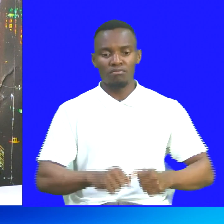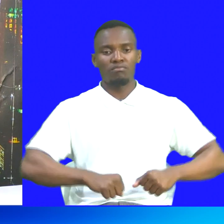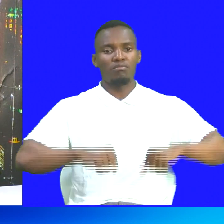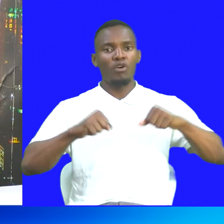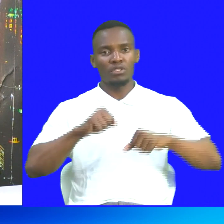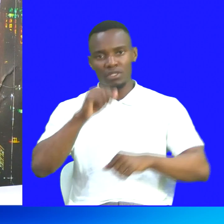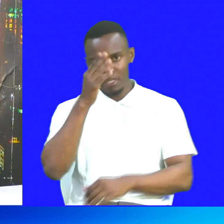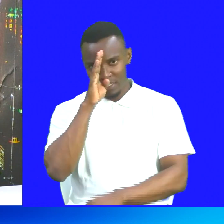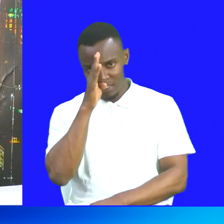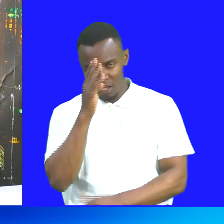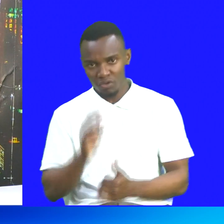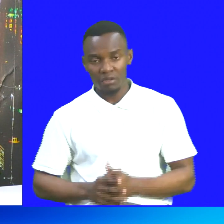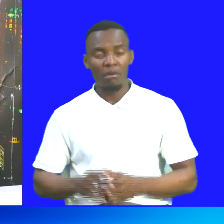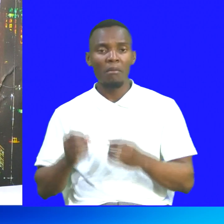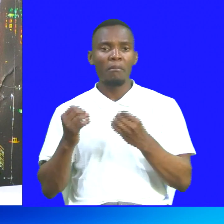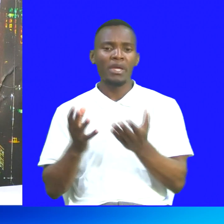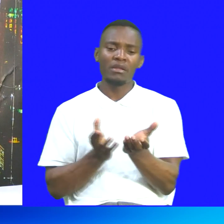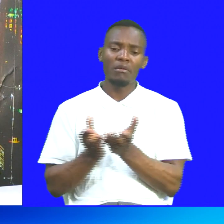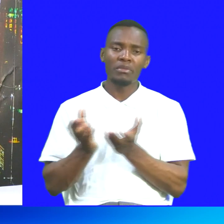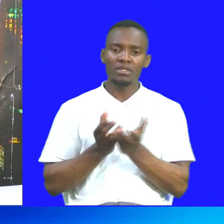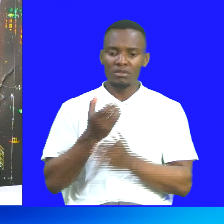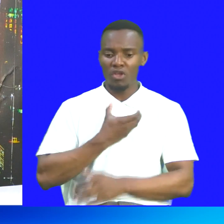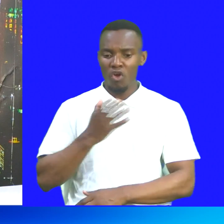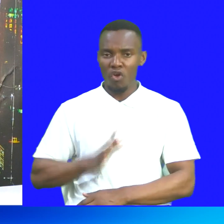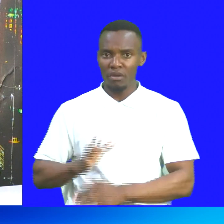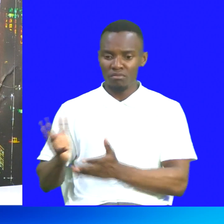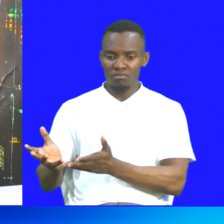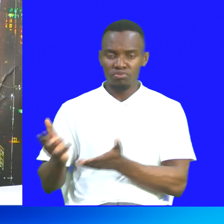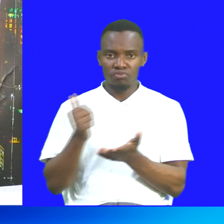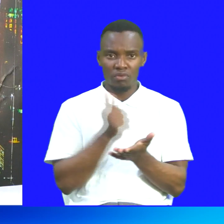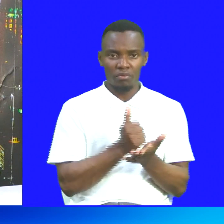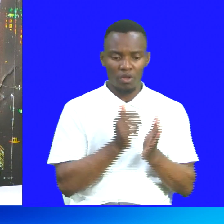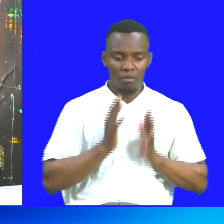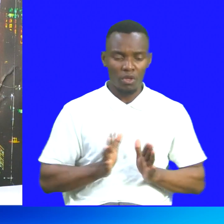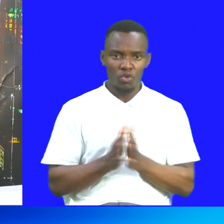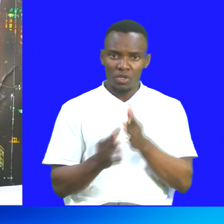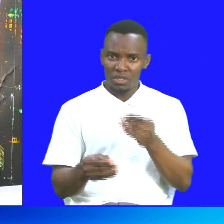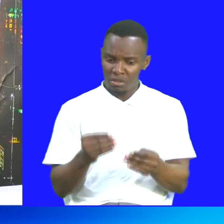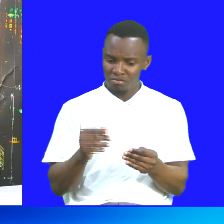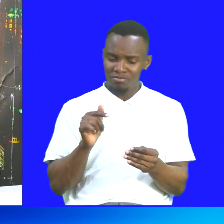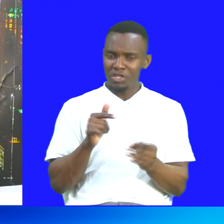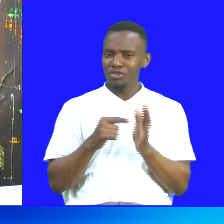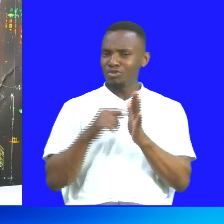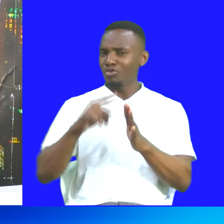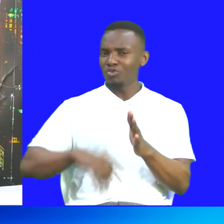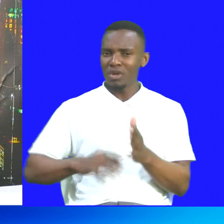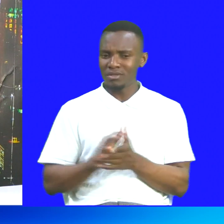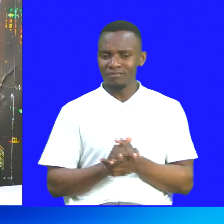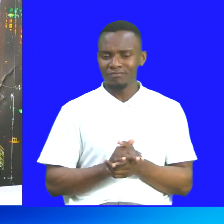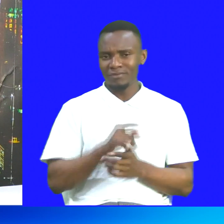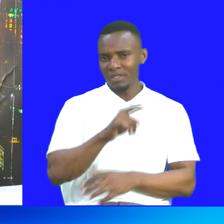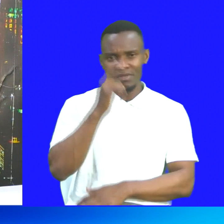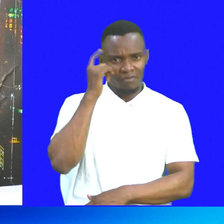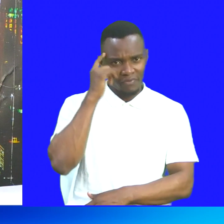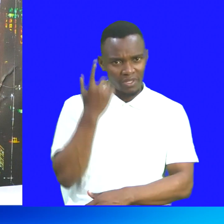For many business owners, employing a person who has a disability is a sign of poor leadership,